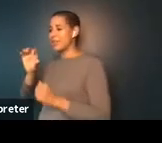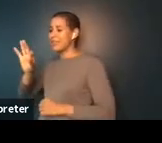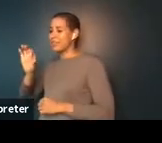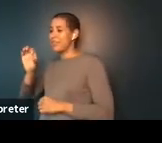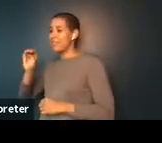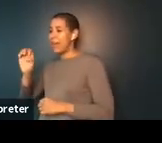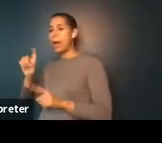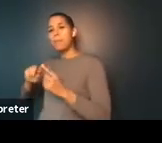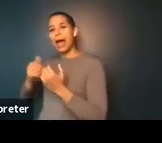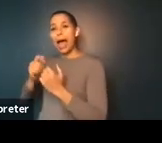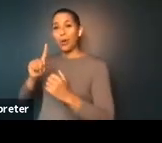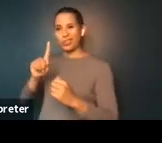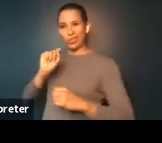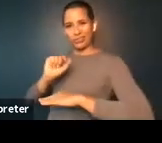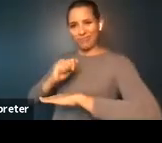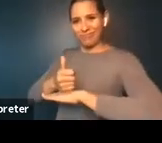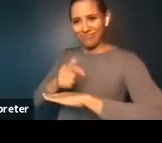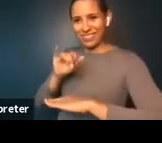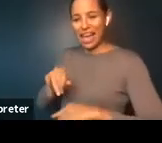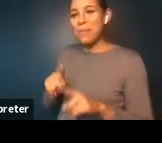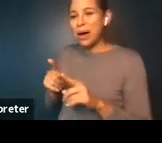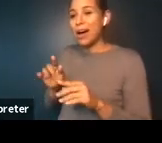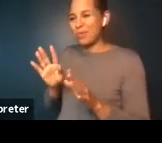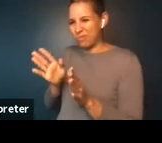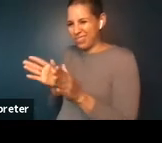its own formation. Um, but WAP, yeah. So